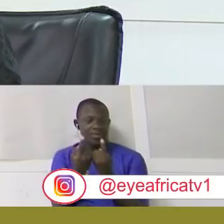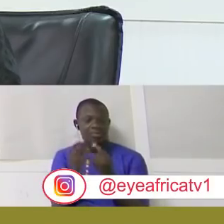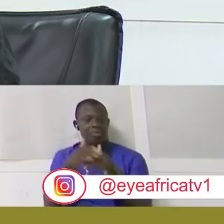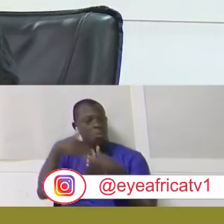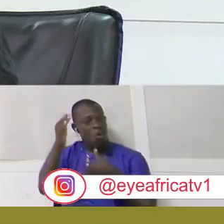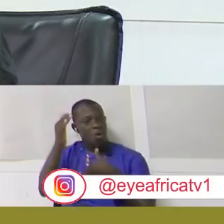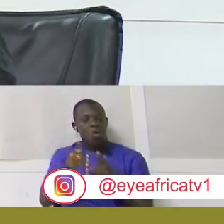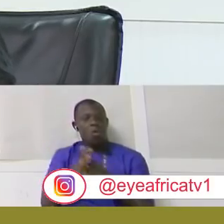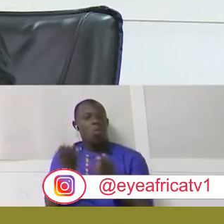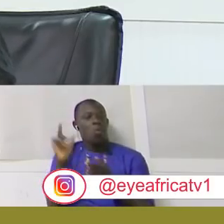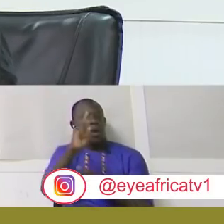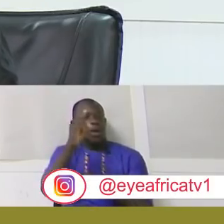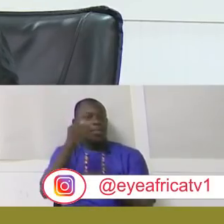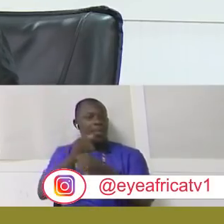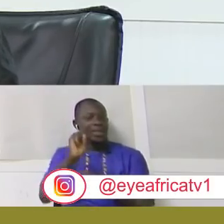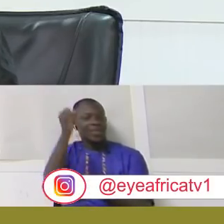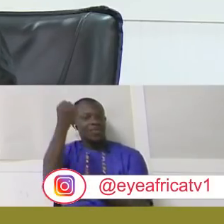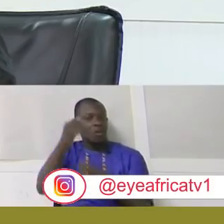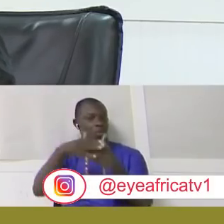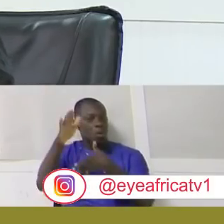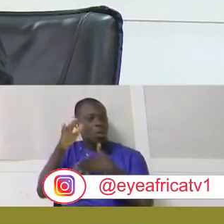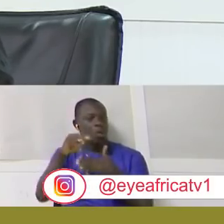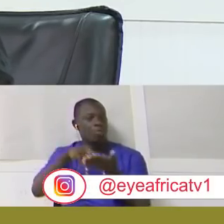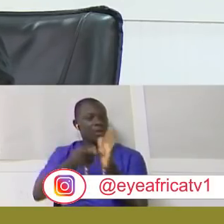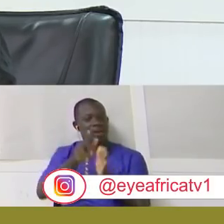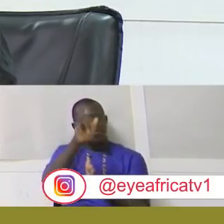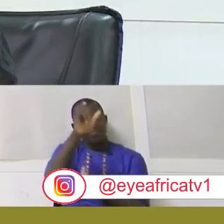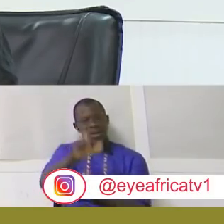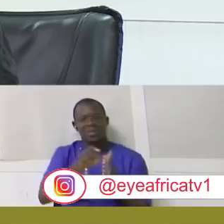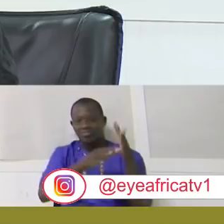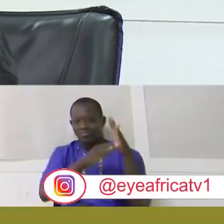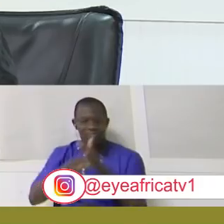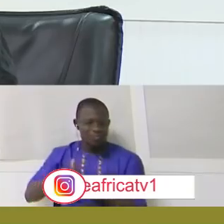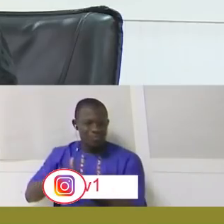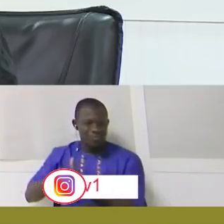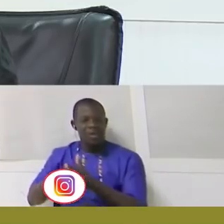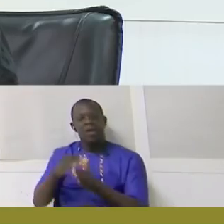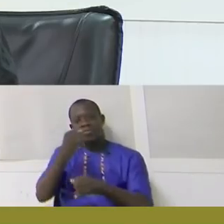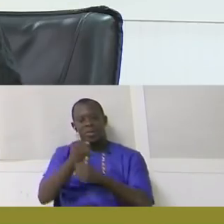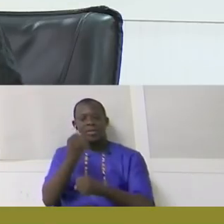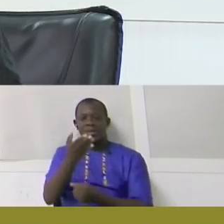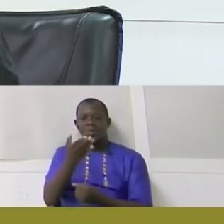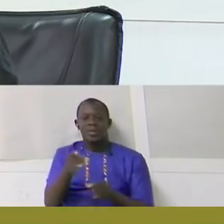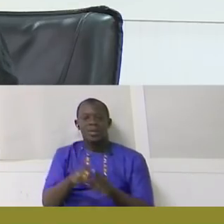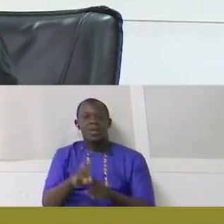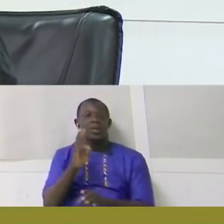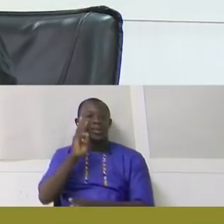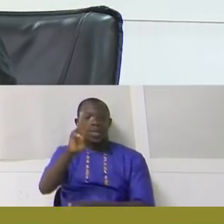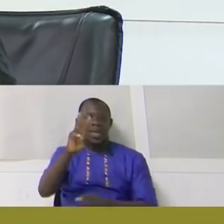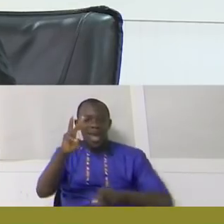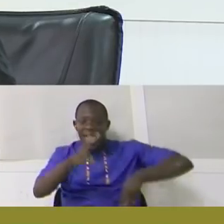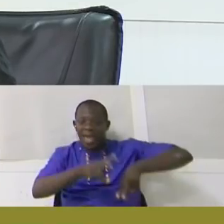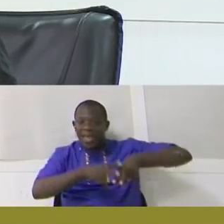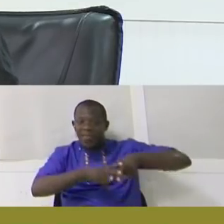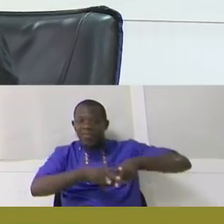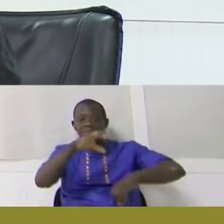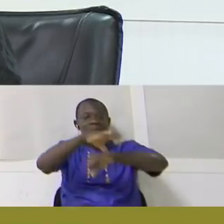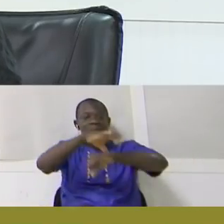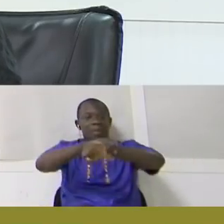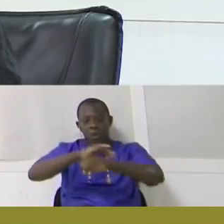li tax mu gene complicated moy stigma bi what makes it more complicated it is the stigma ñu gis nañ HIV mu japp ay